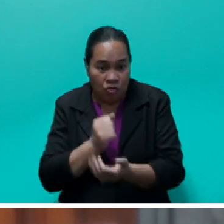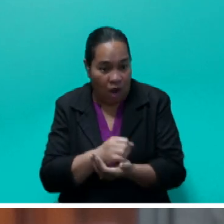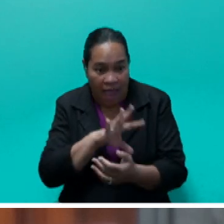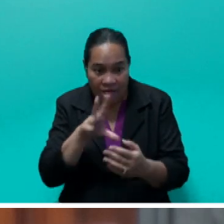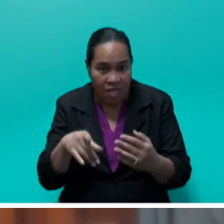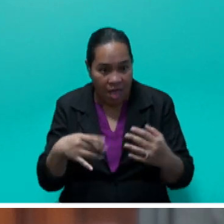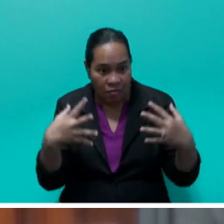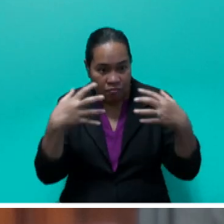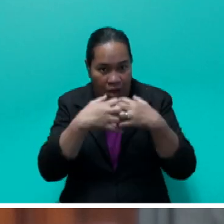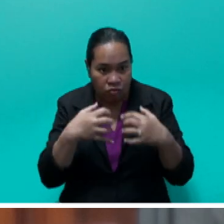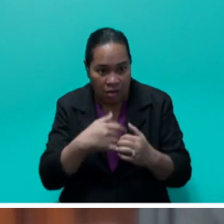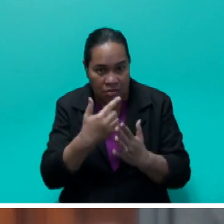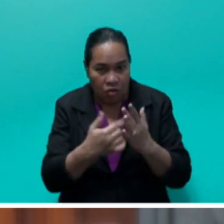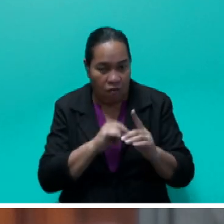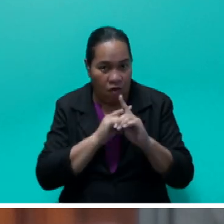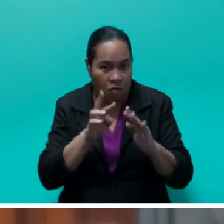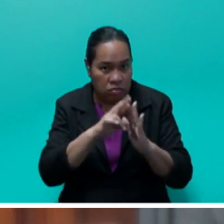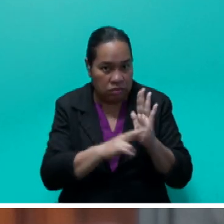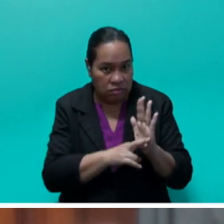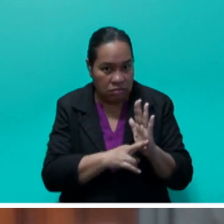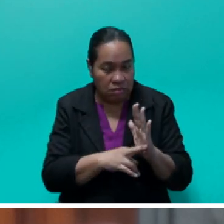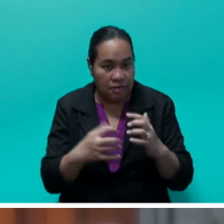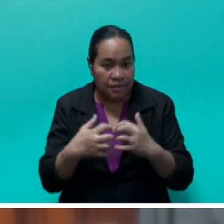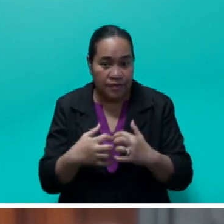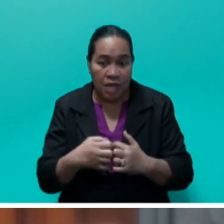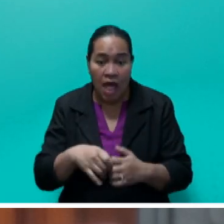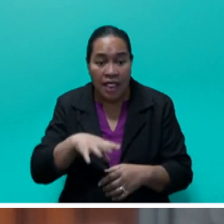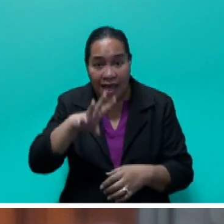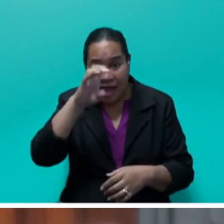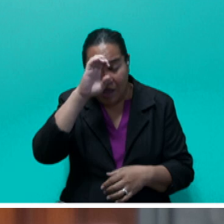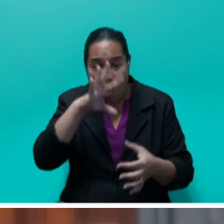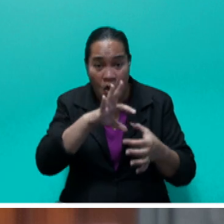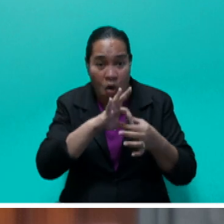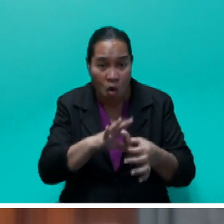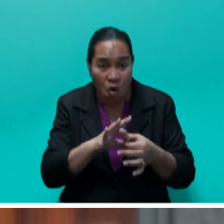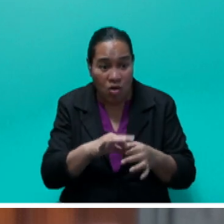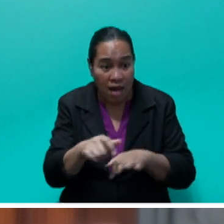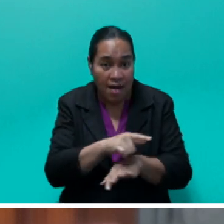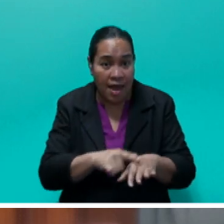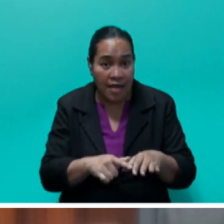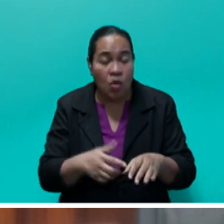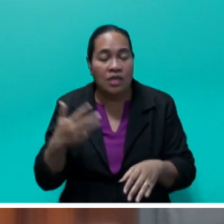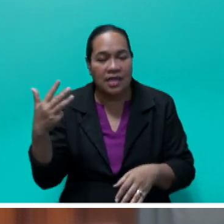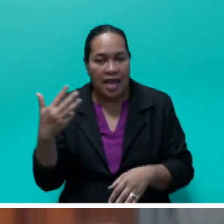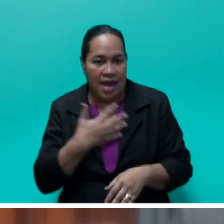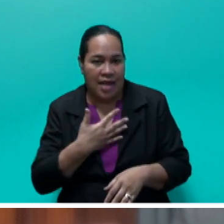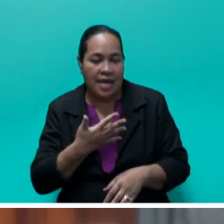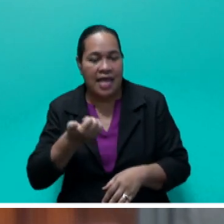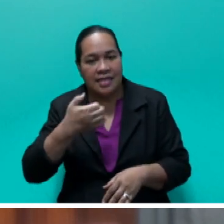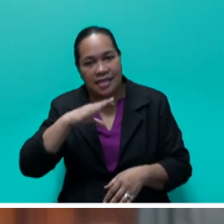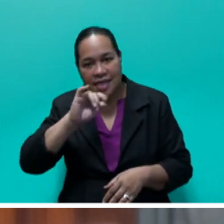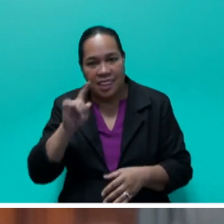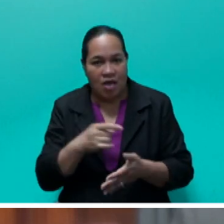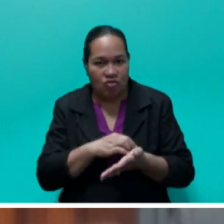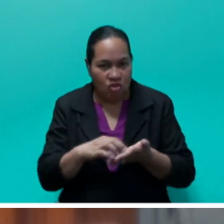Mr. Speaker, sir, the expected return for the landowners in Lakemba will be $960,000